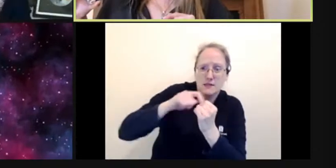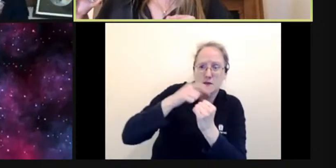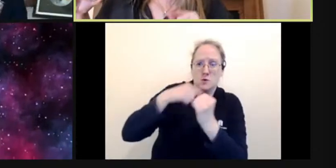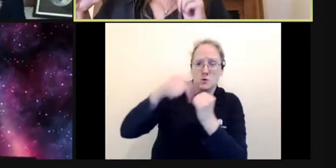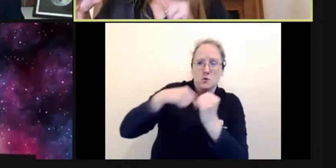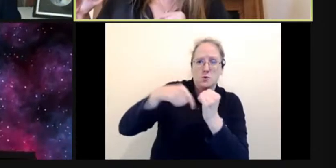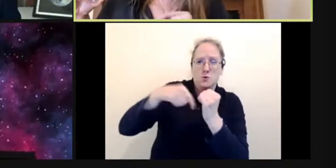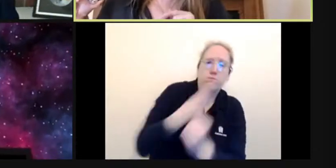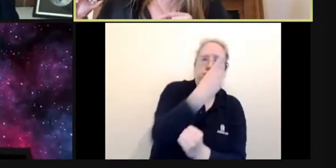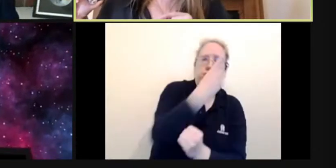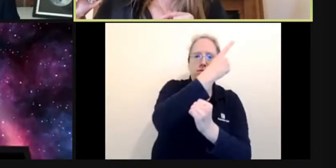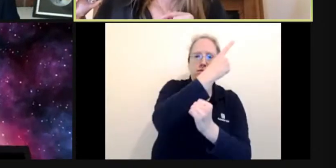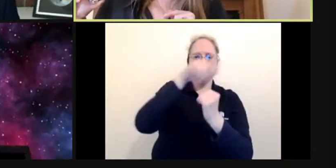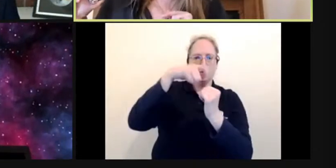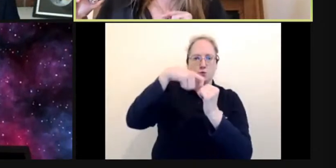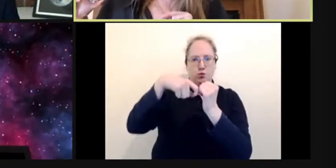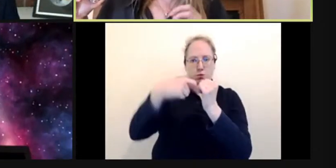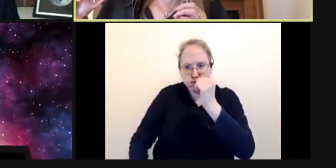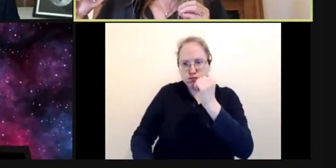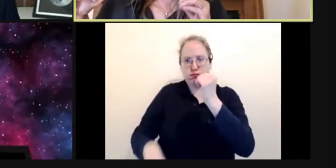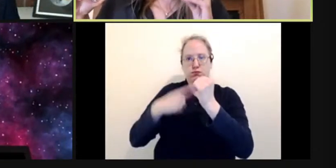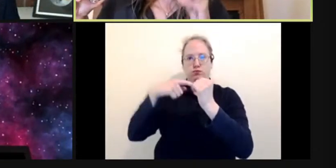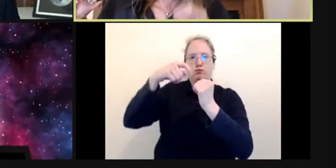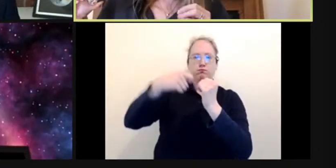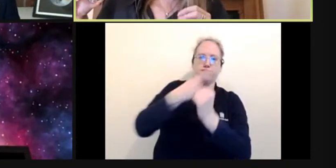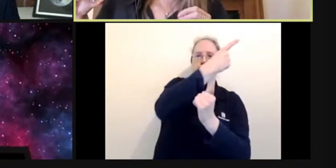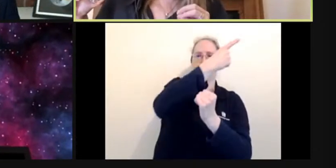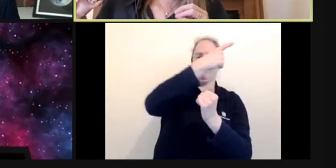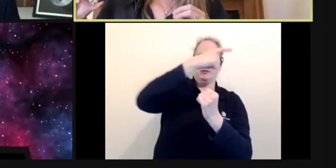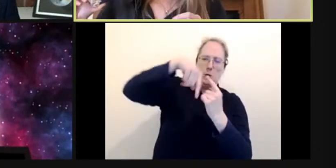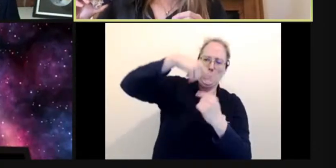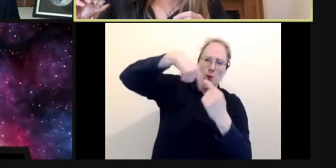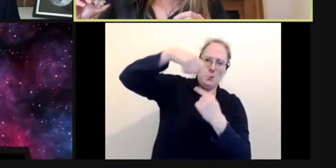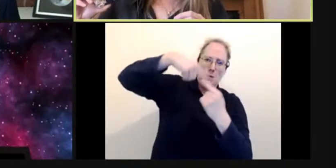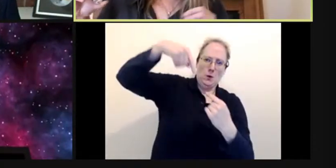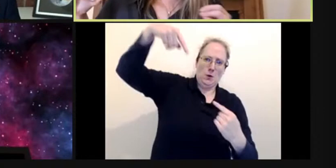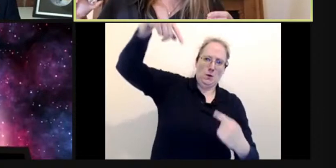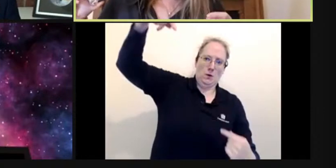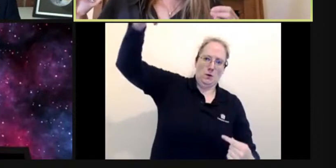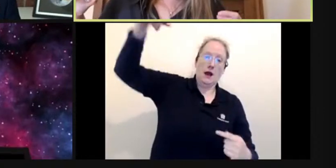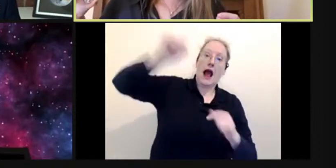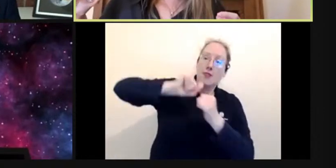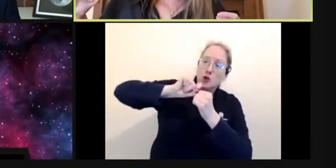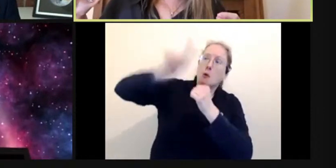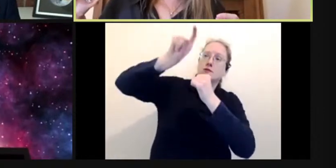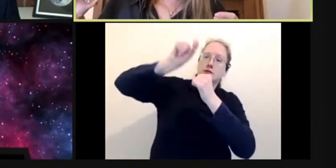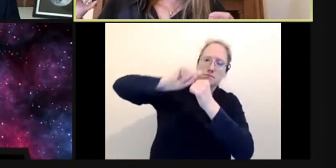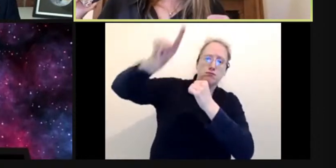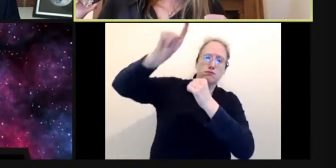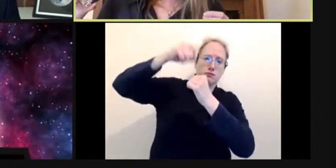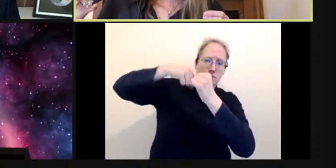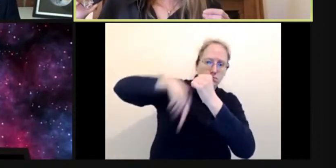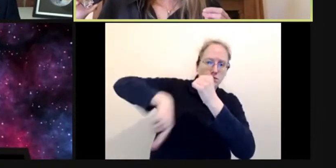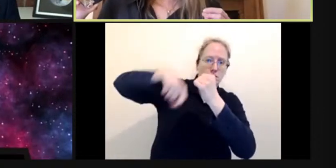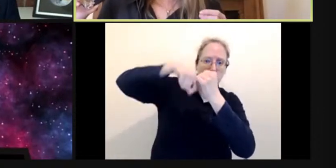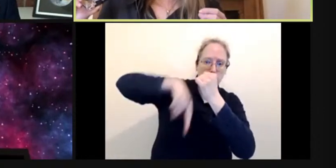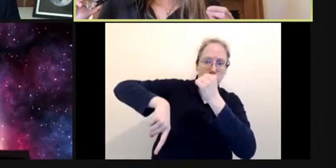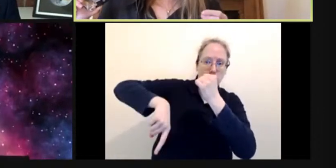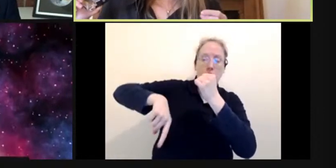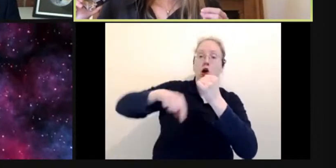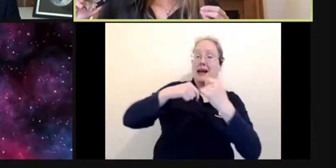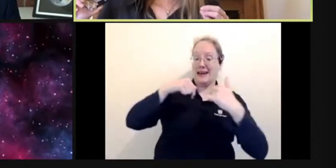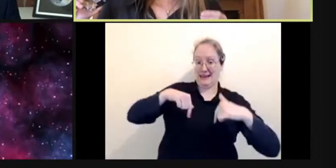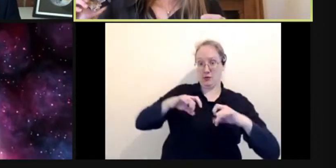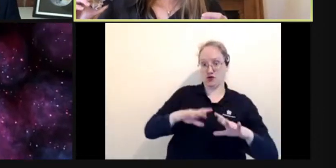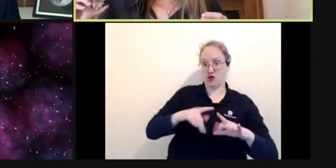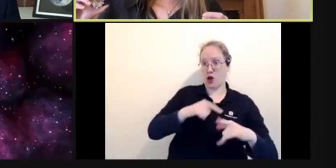things like the Parkes radio telescope, we can detect those pulses of radio energy and see something which would